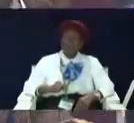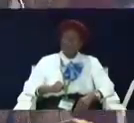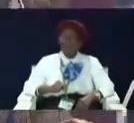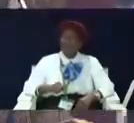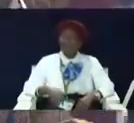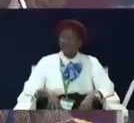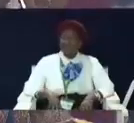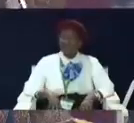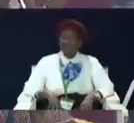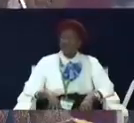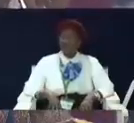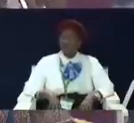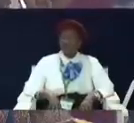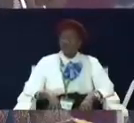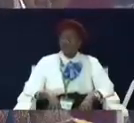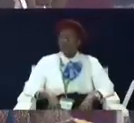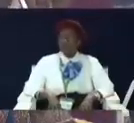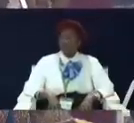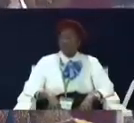tomorrow.